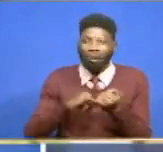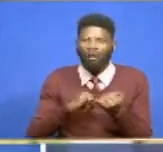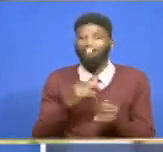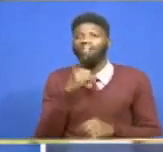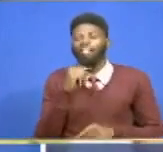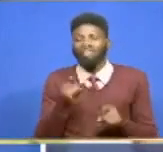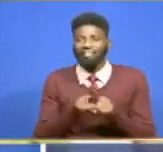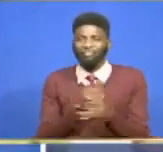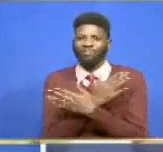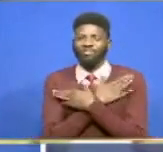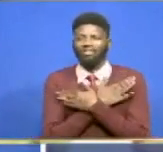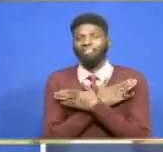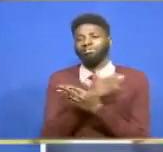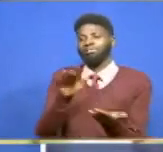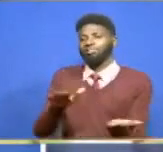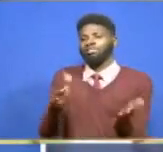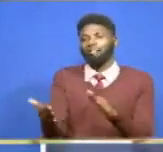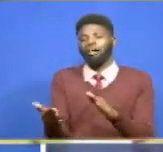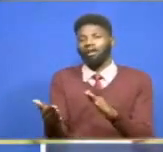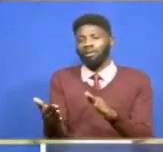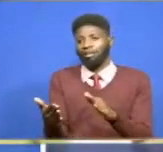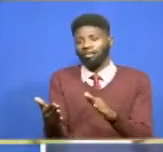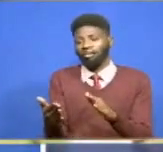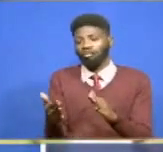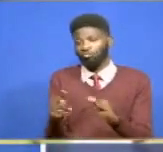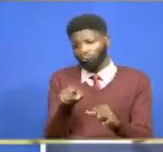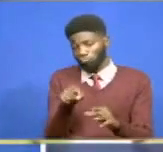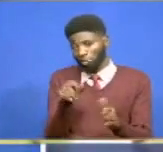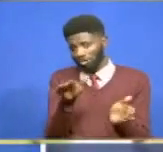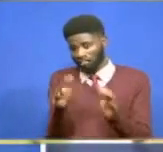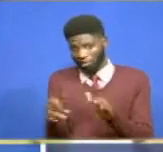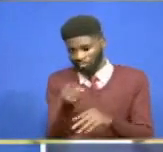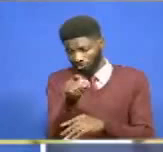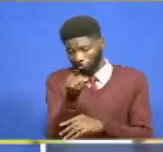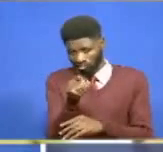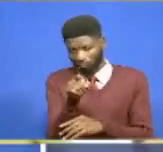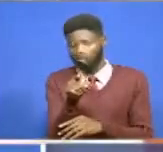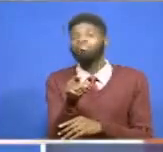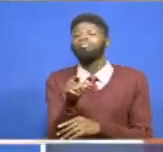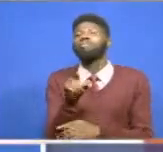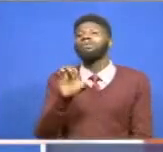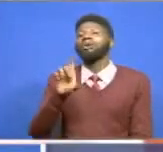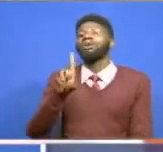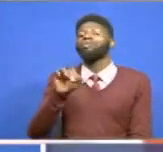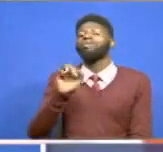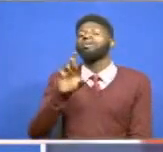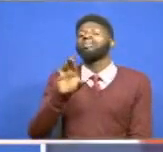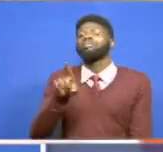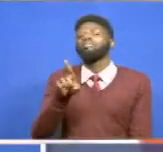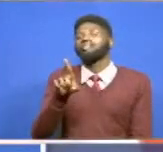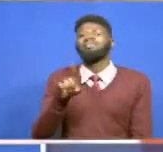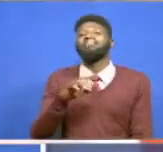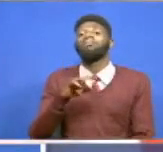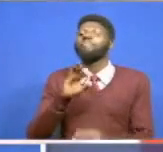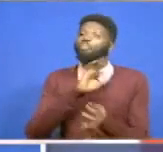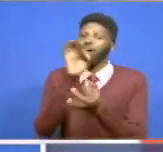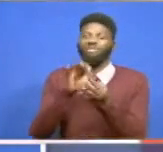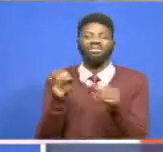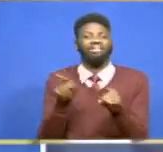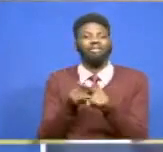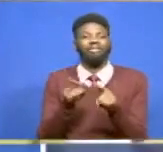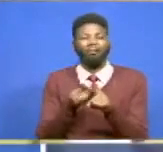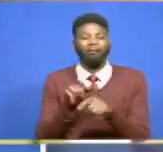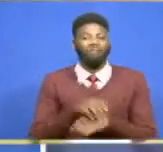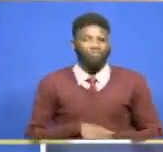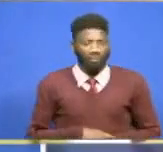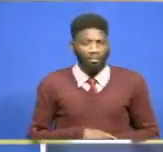this, for this, is what the late Legei was to us. His passing on will definitely remain